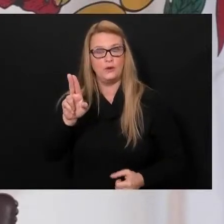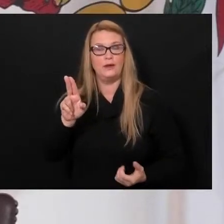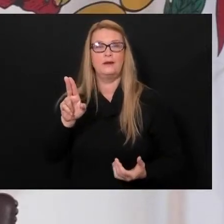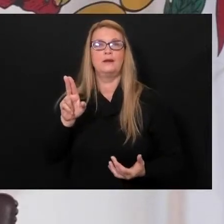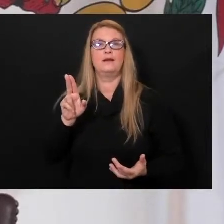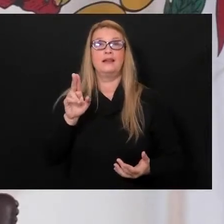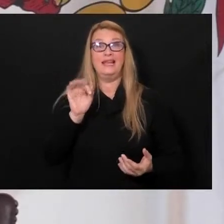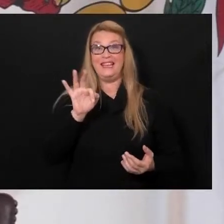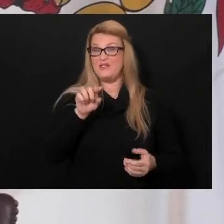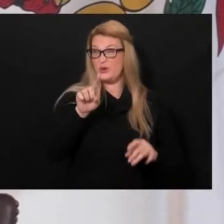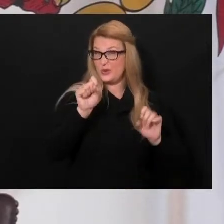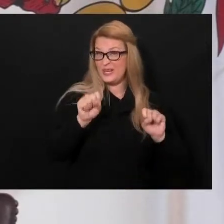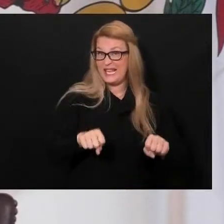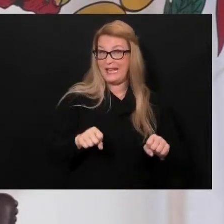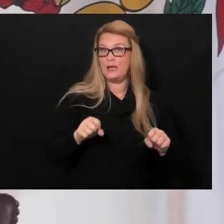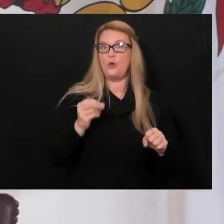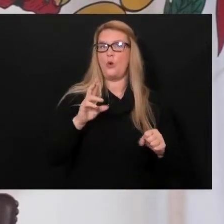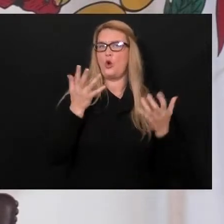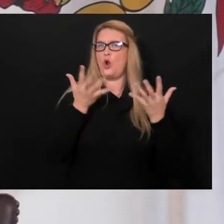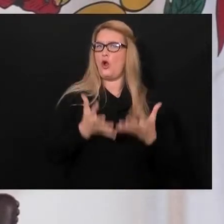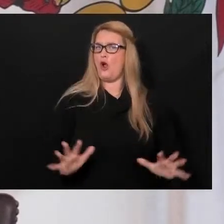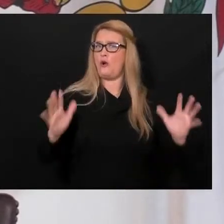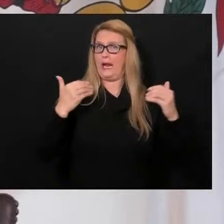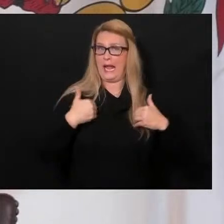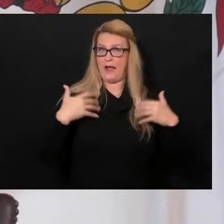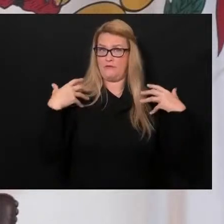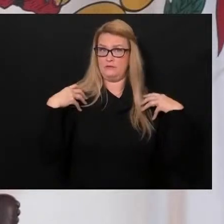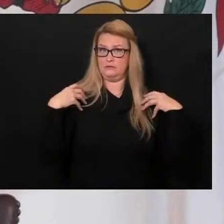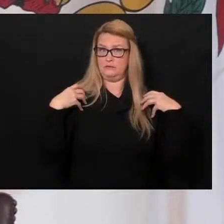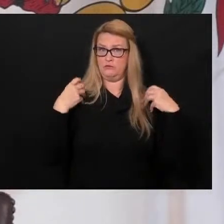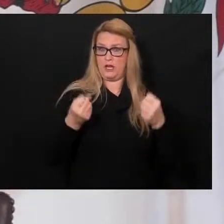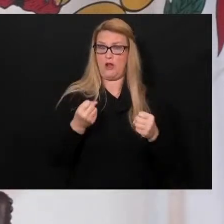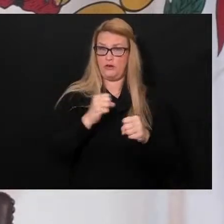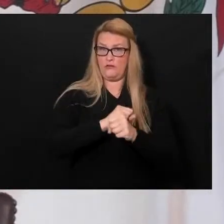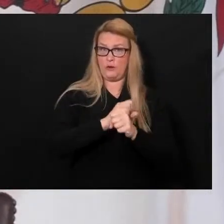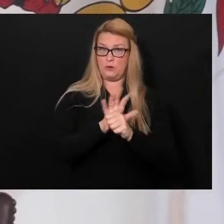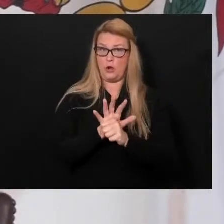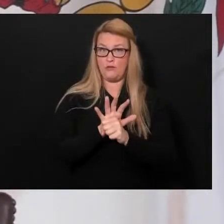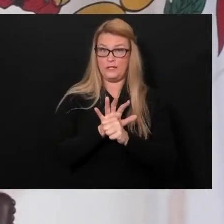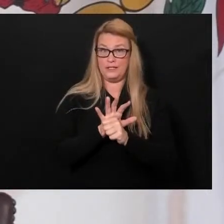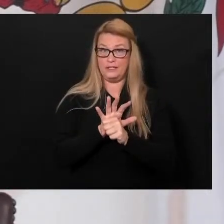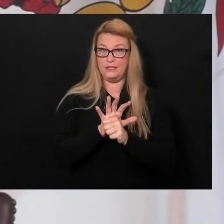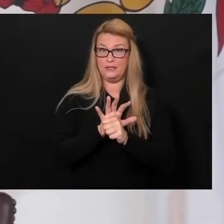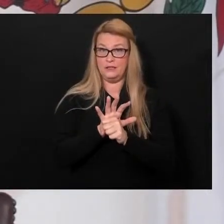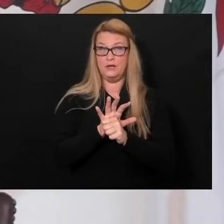can, if you've had COVID and you've recovered, and that number was